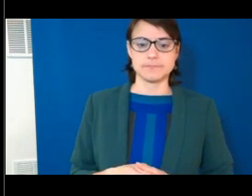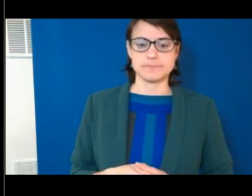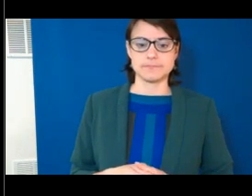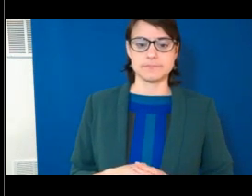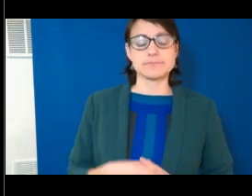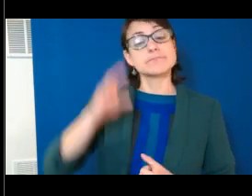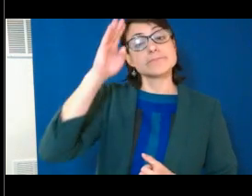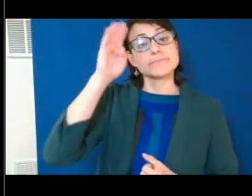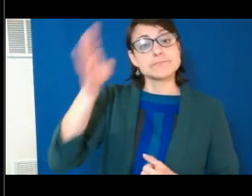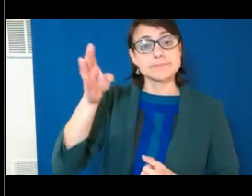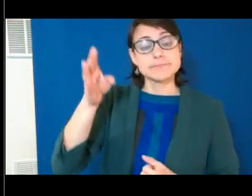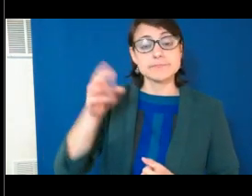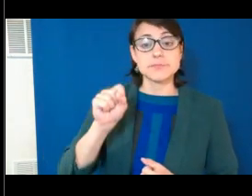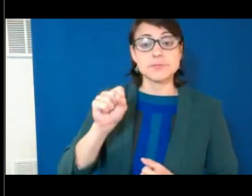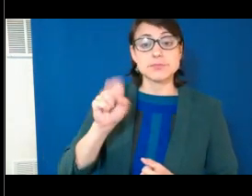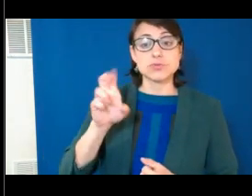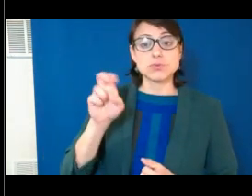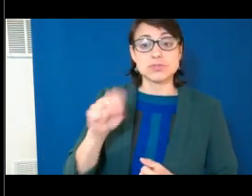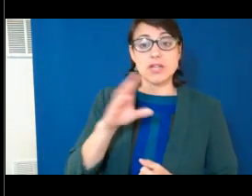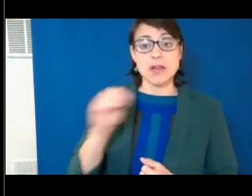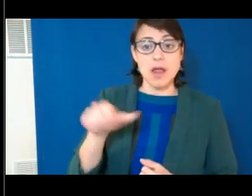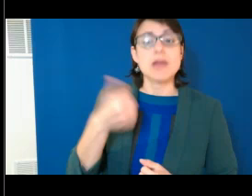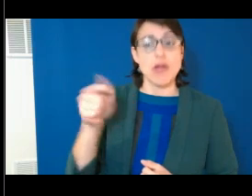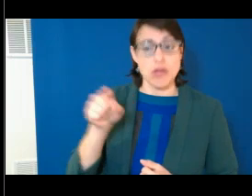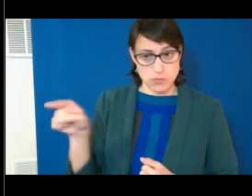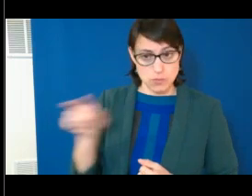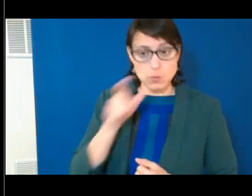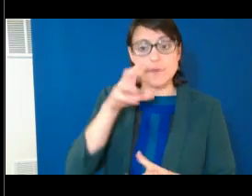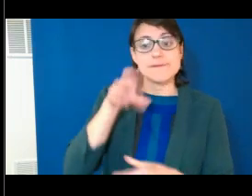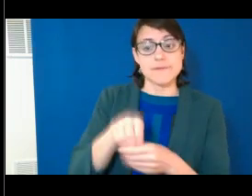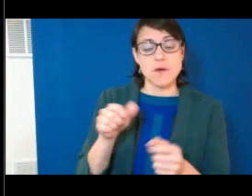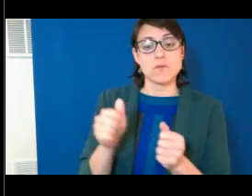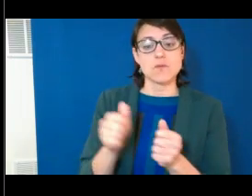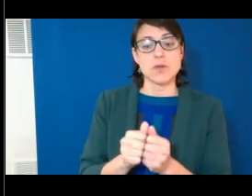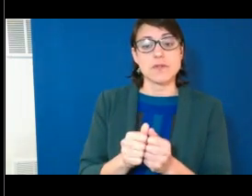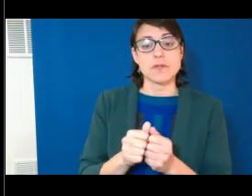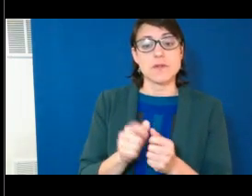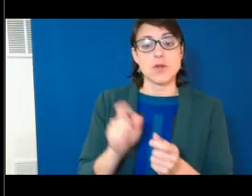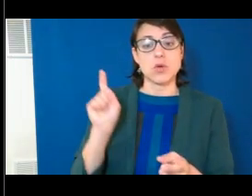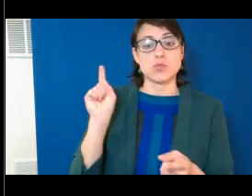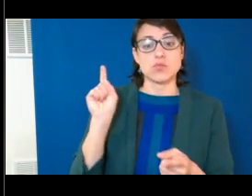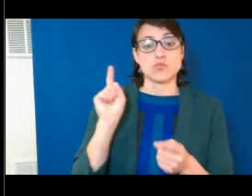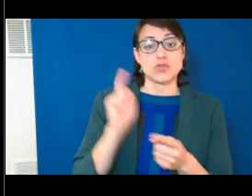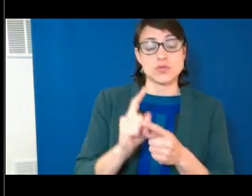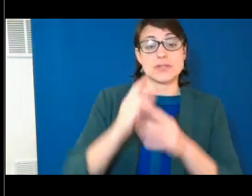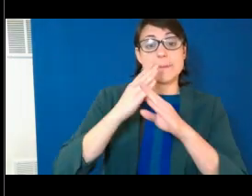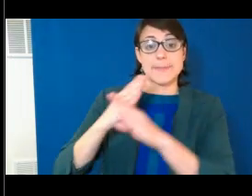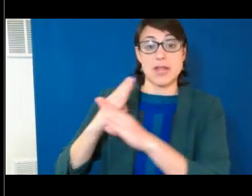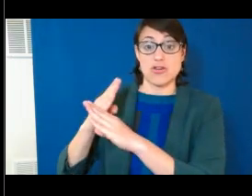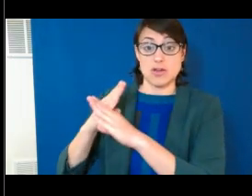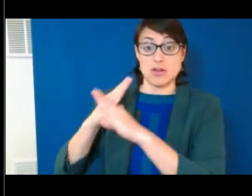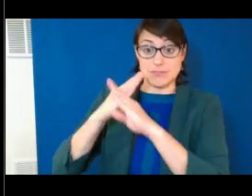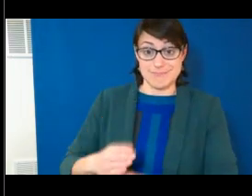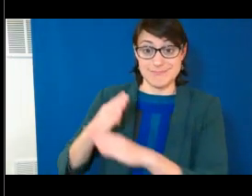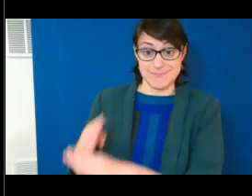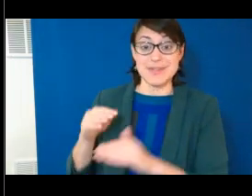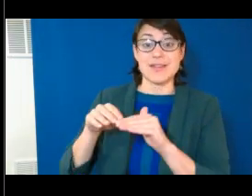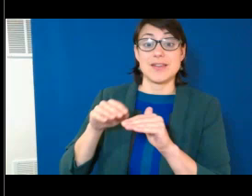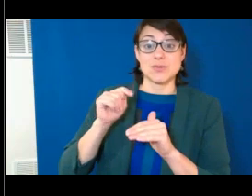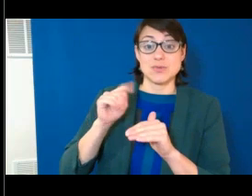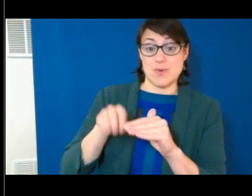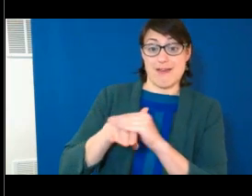Hi, Susan and others involved with reducing the barriers and access to funding. I really appreciate